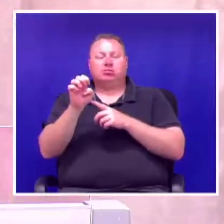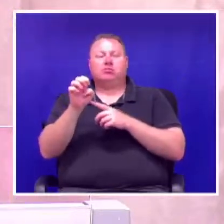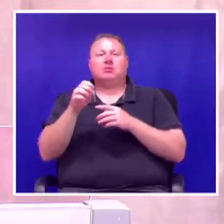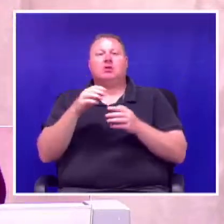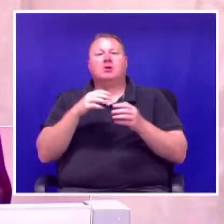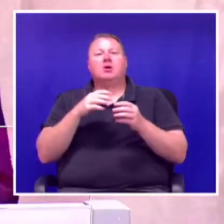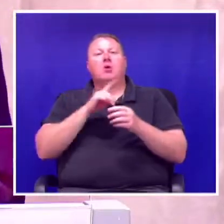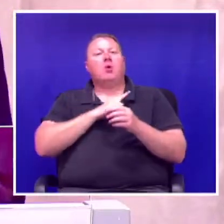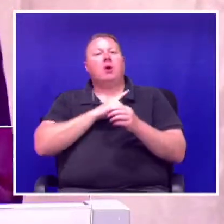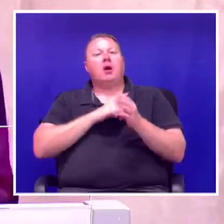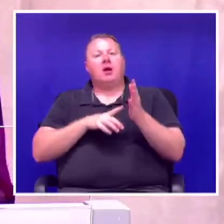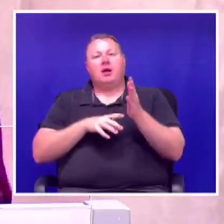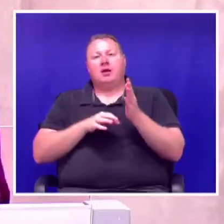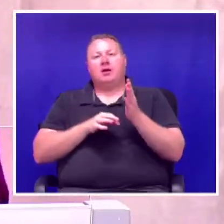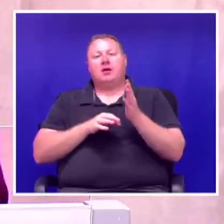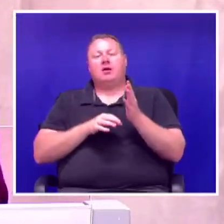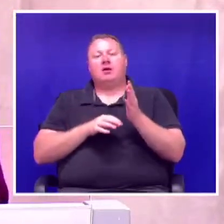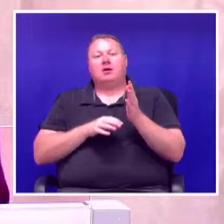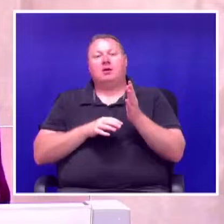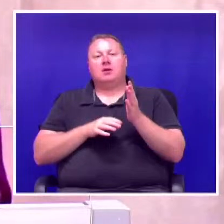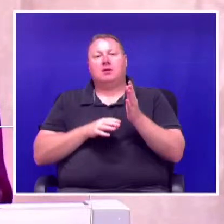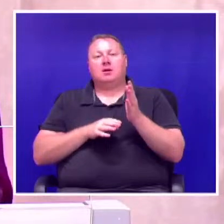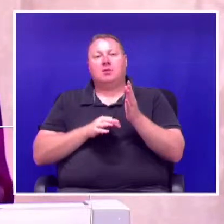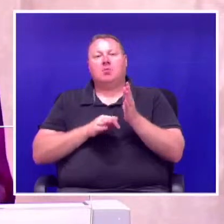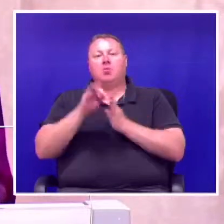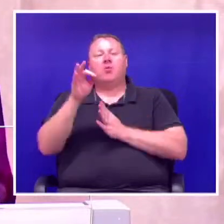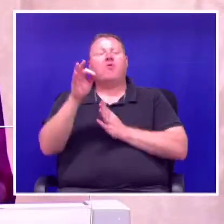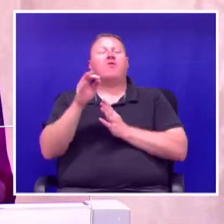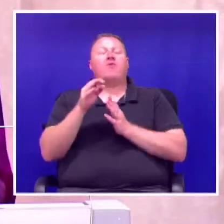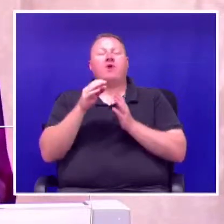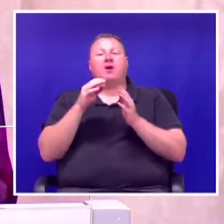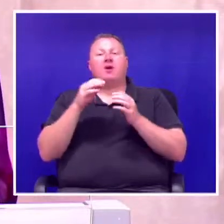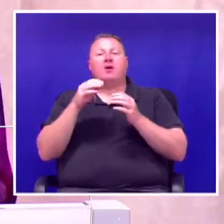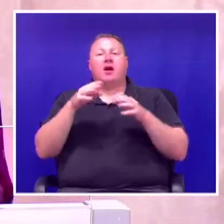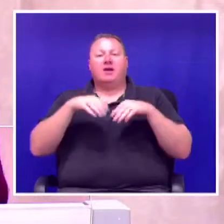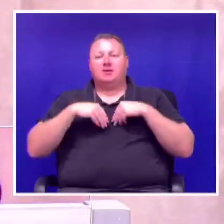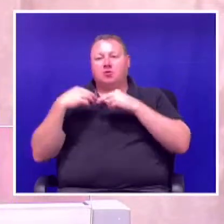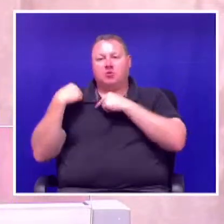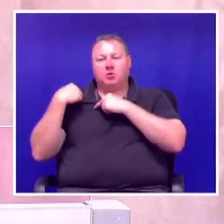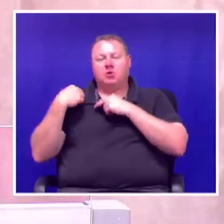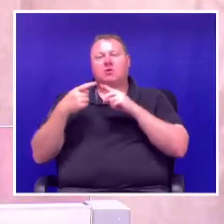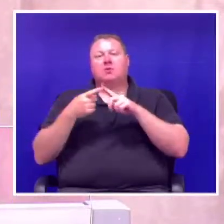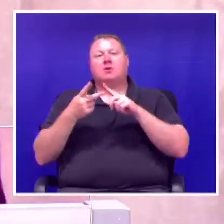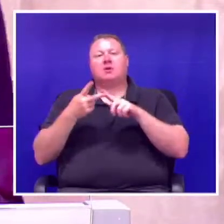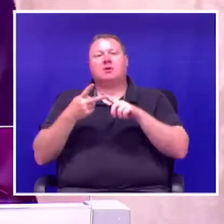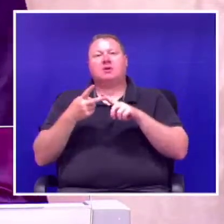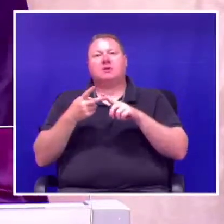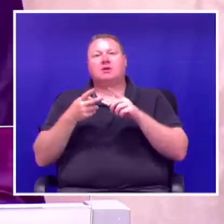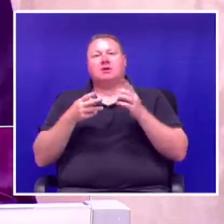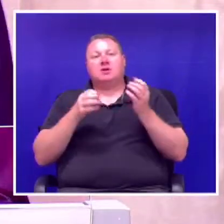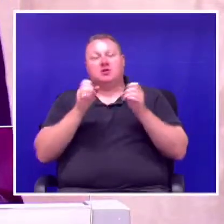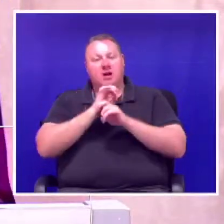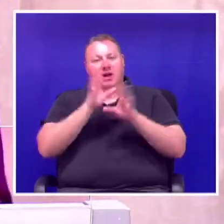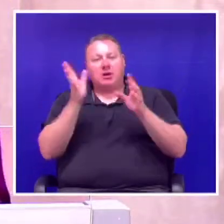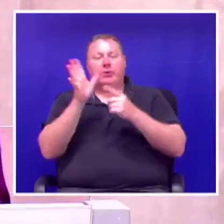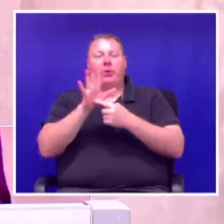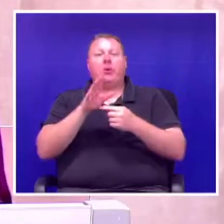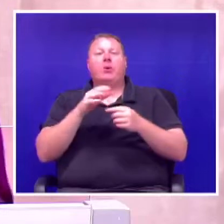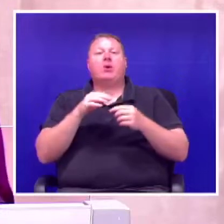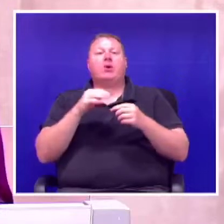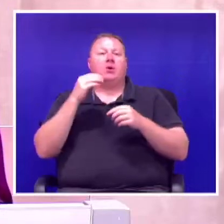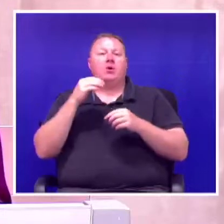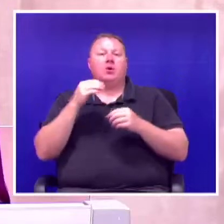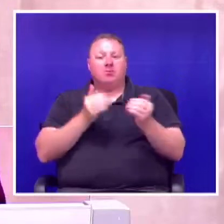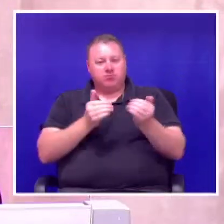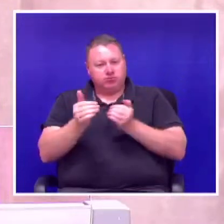improve, amongst others, accountability, transparency, governance, and oversight,